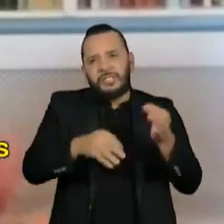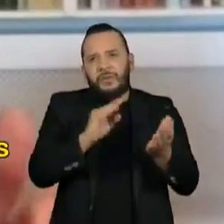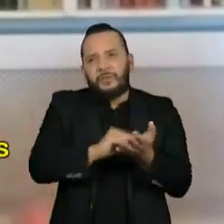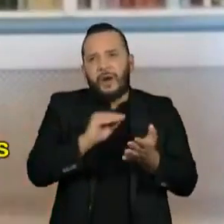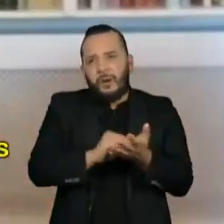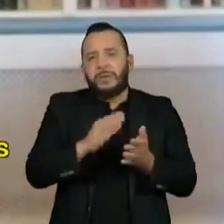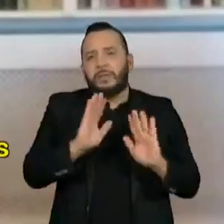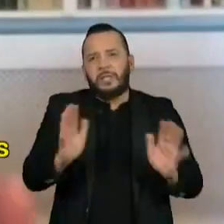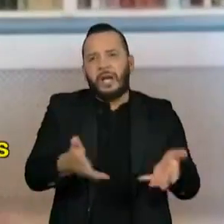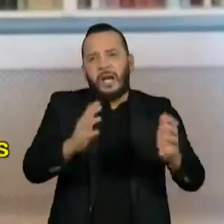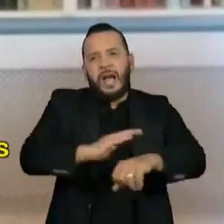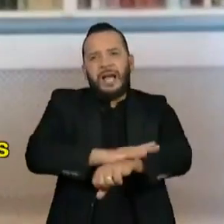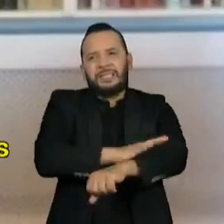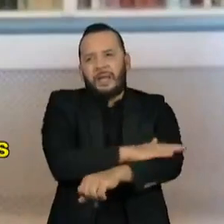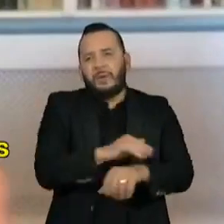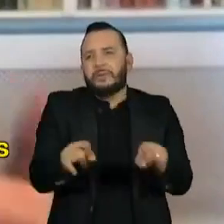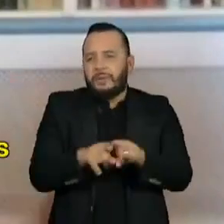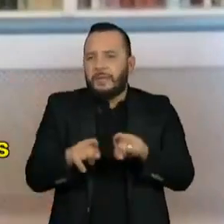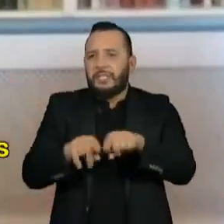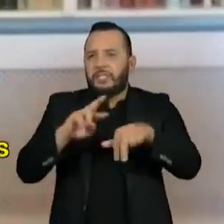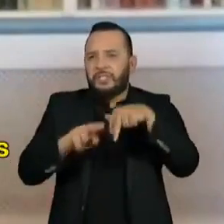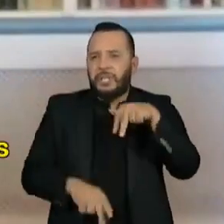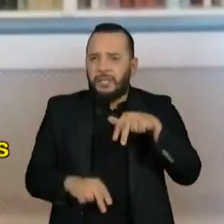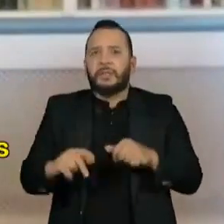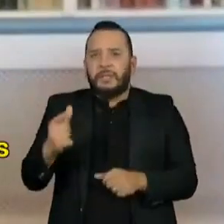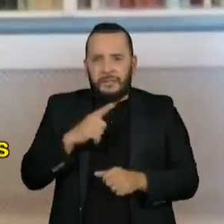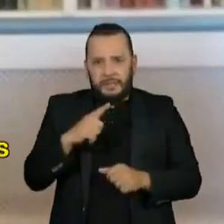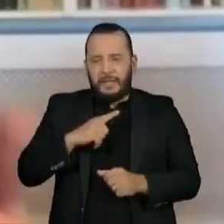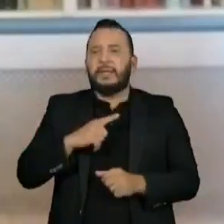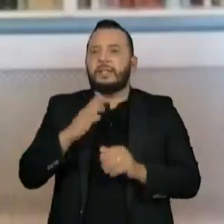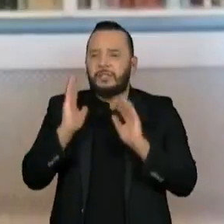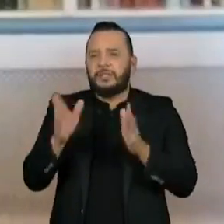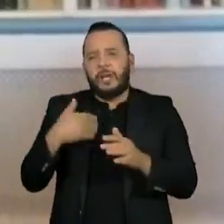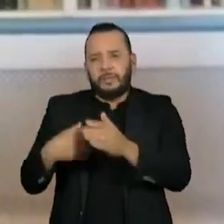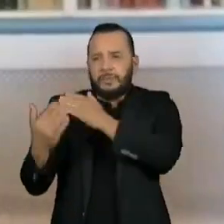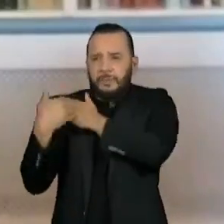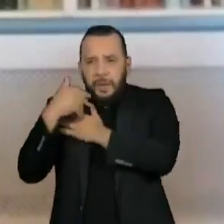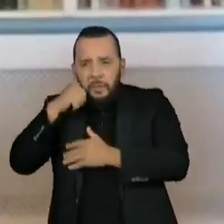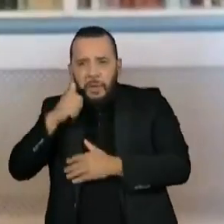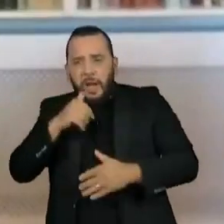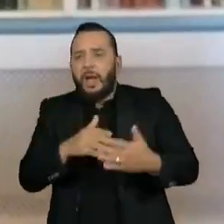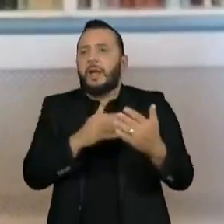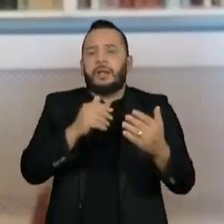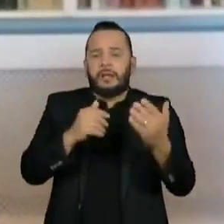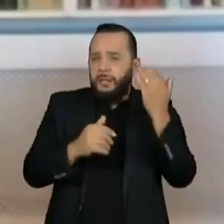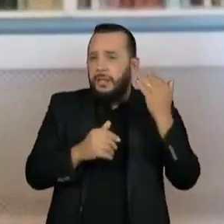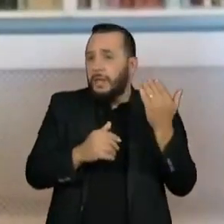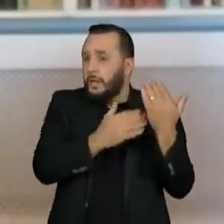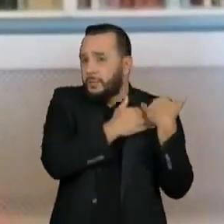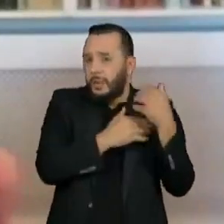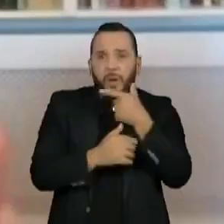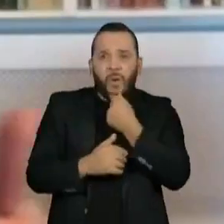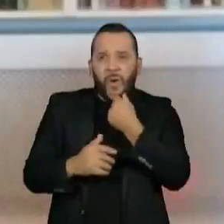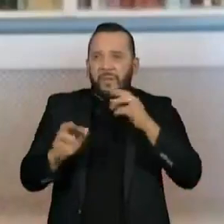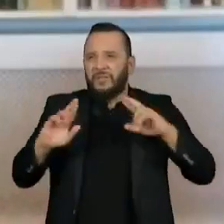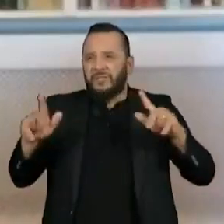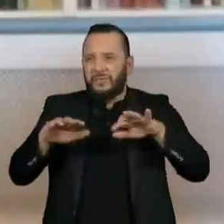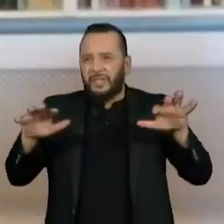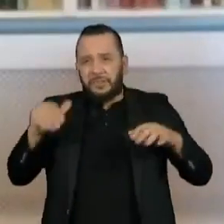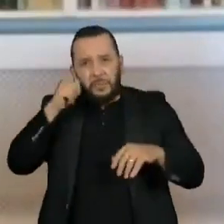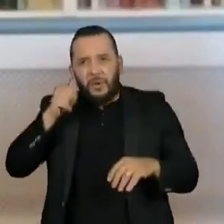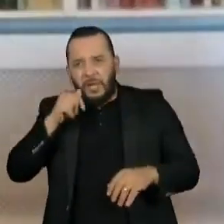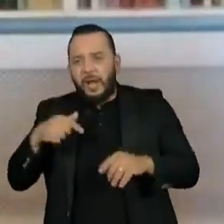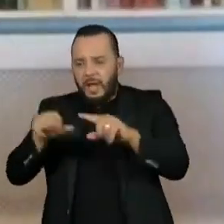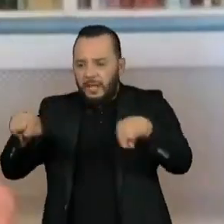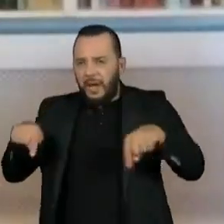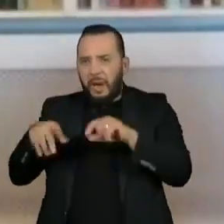Secondly within that the gender injustice the different social roles of women different rights sometimes, they don't have land rights in some countries, they don't have